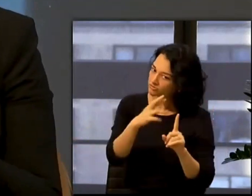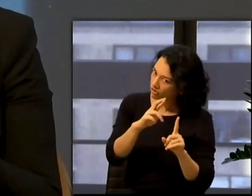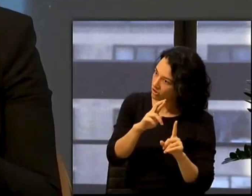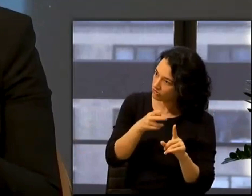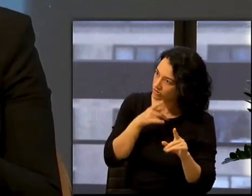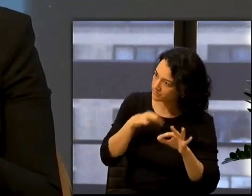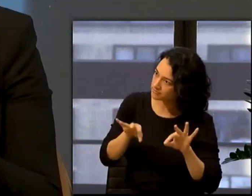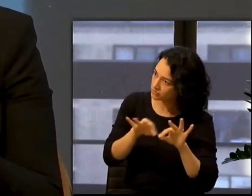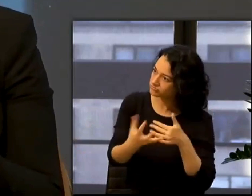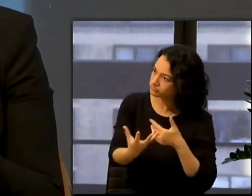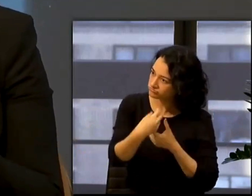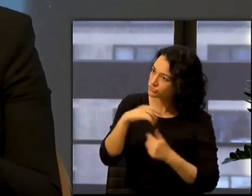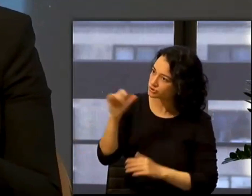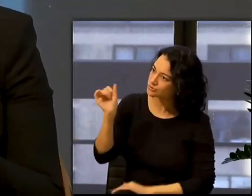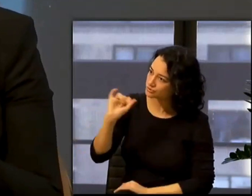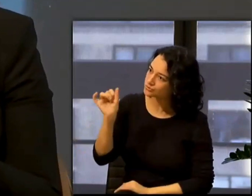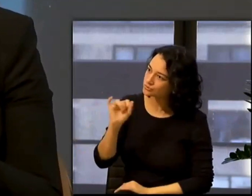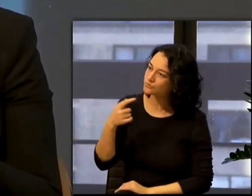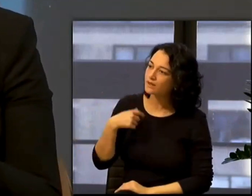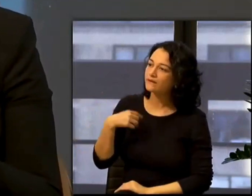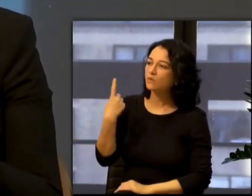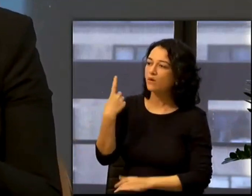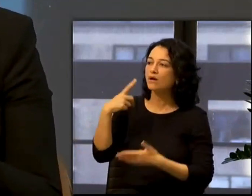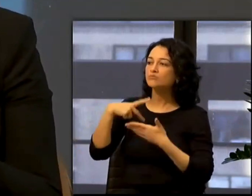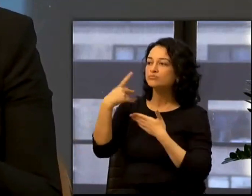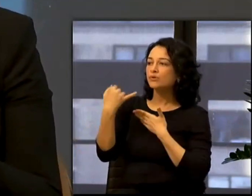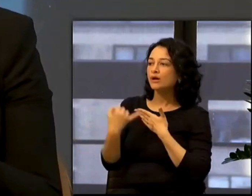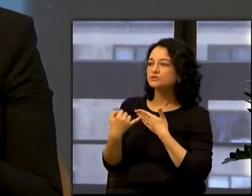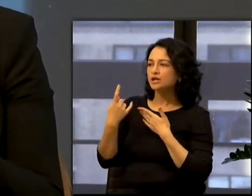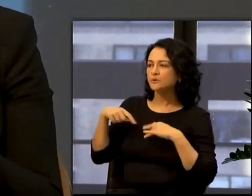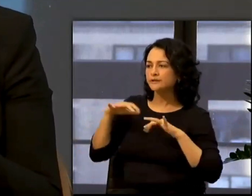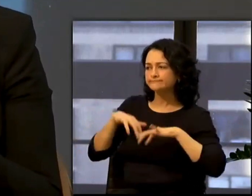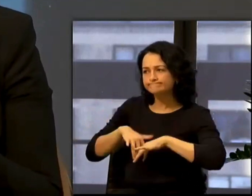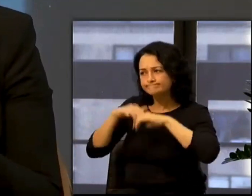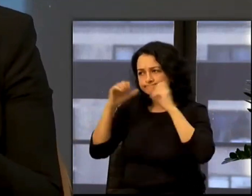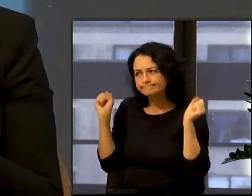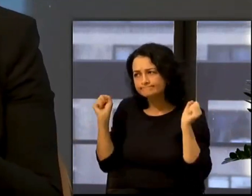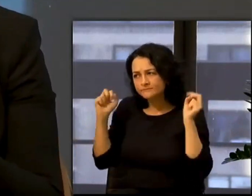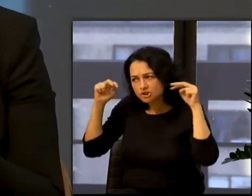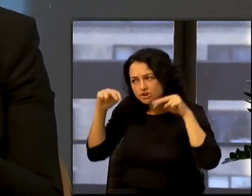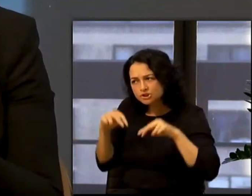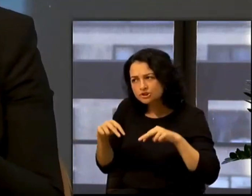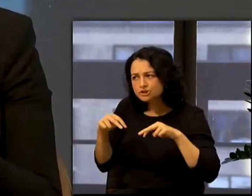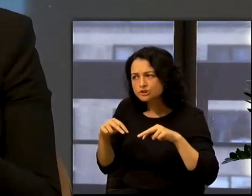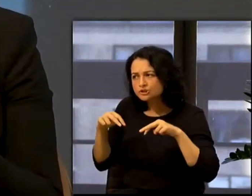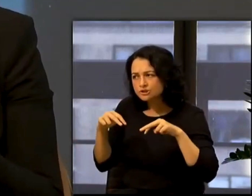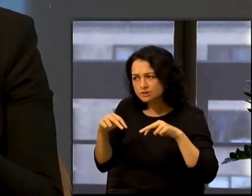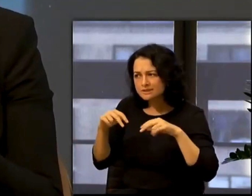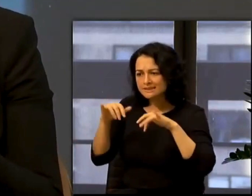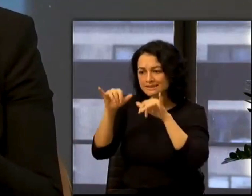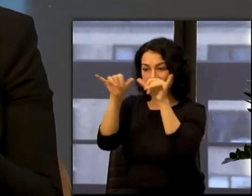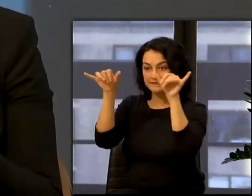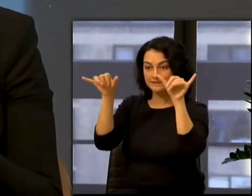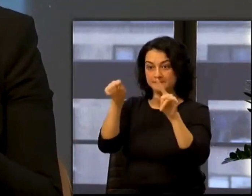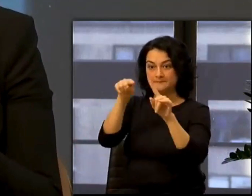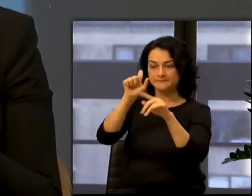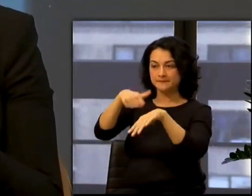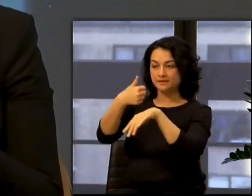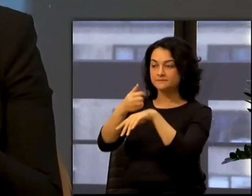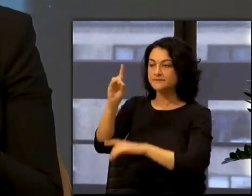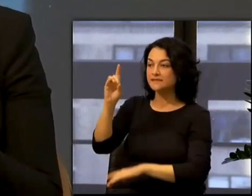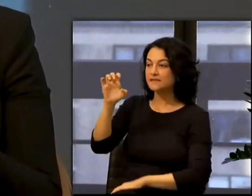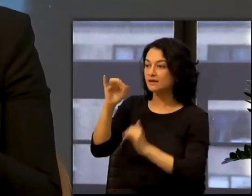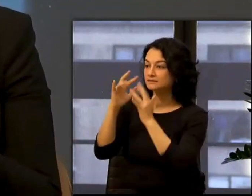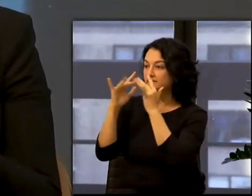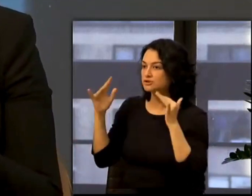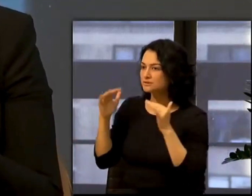like a system-based, like how to systematize DEI work, right, is looking at how we're recruiting and where we're recruiting, and also like trying to